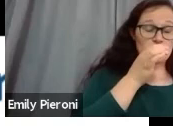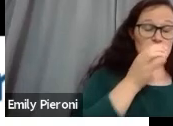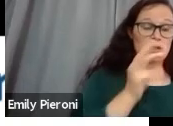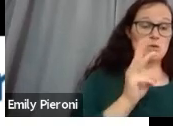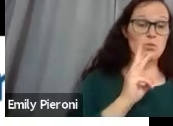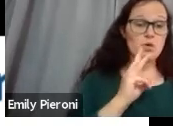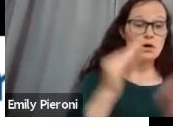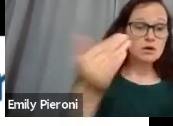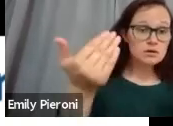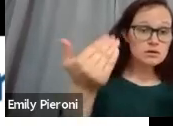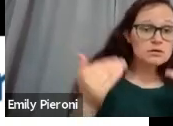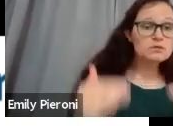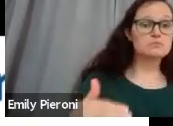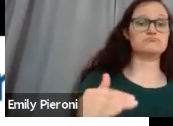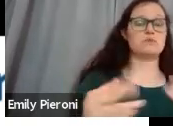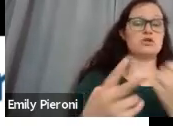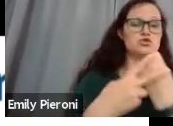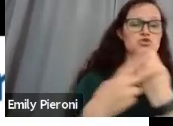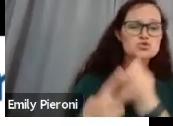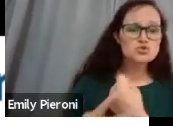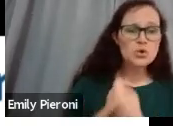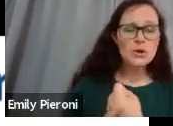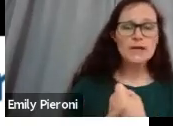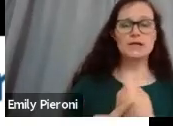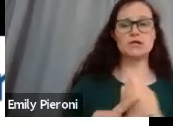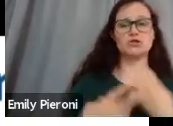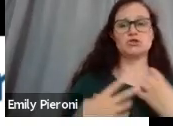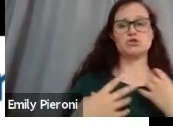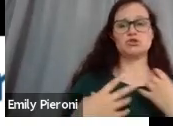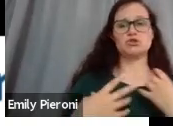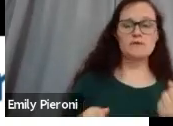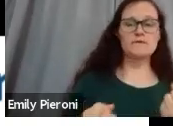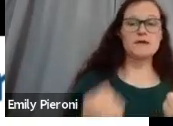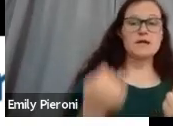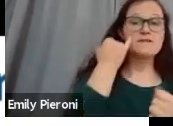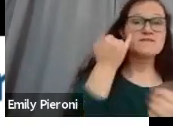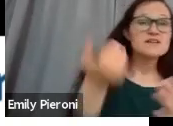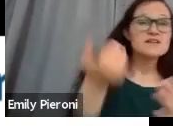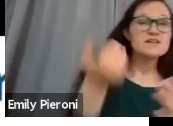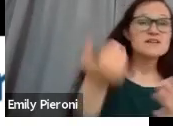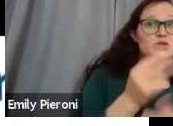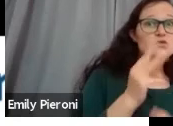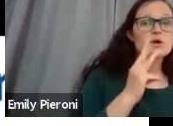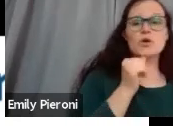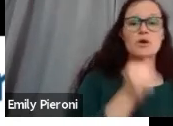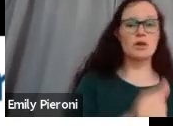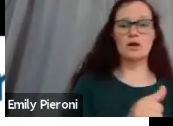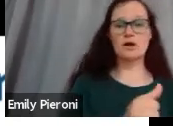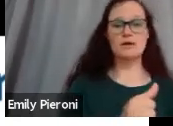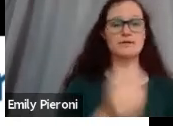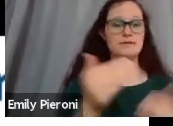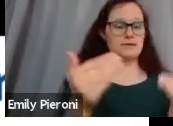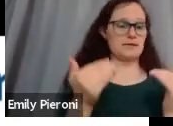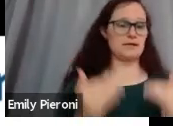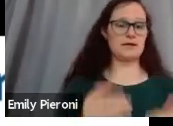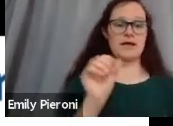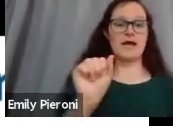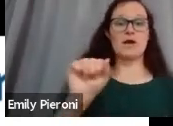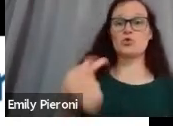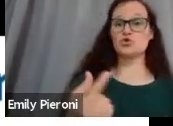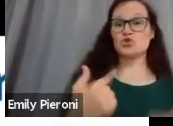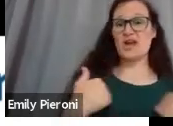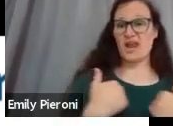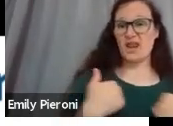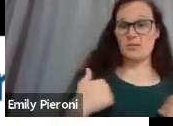recovery applications, whether we put that in a freshwater aquifer or brackish water aquifer. Agriculture and livestock have